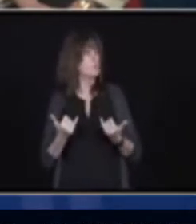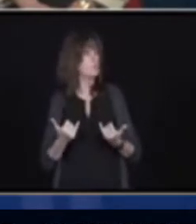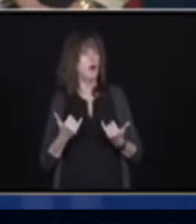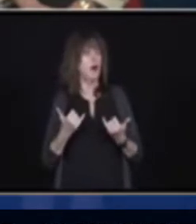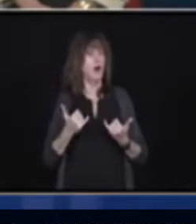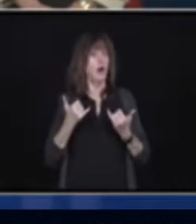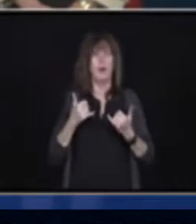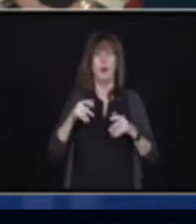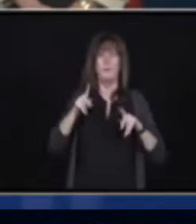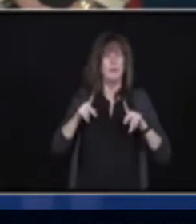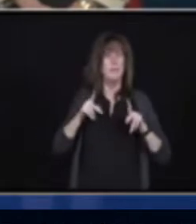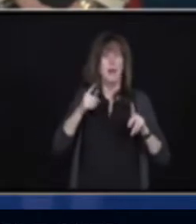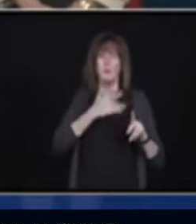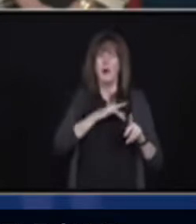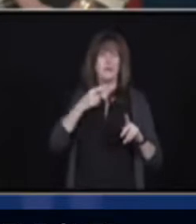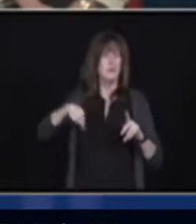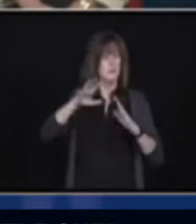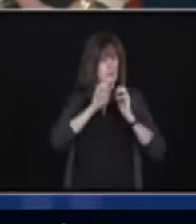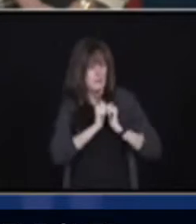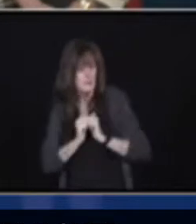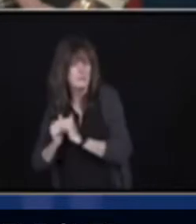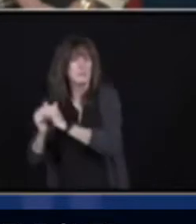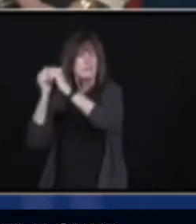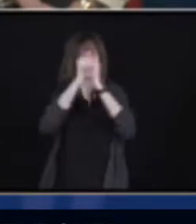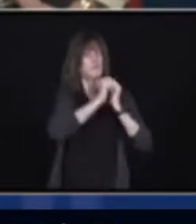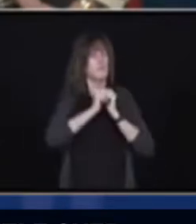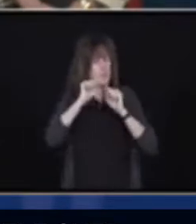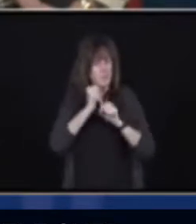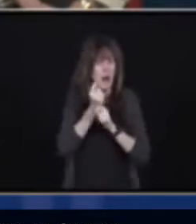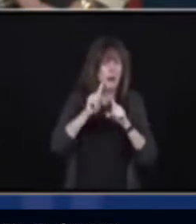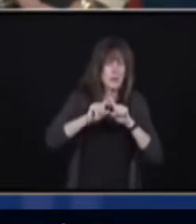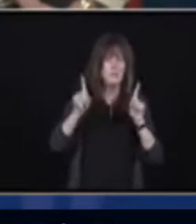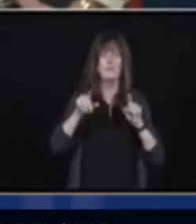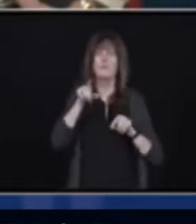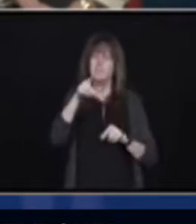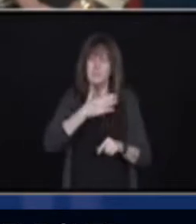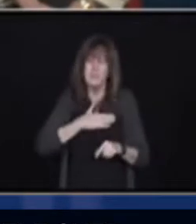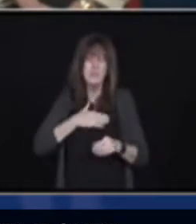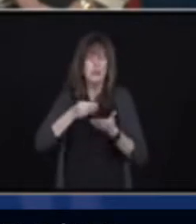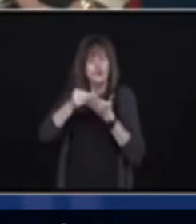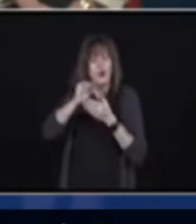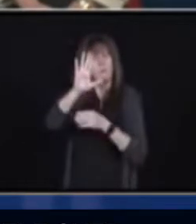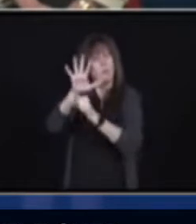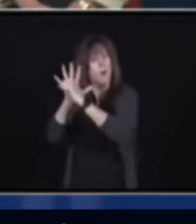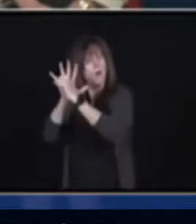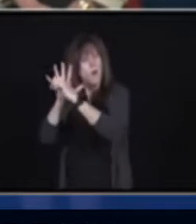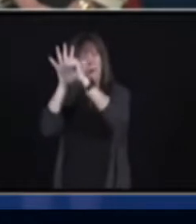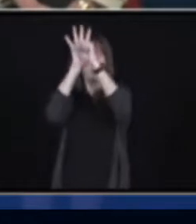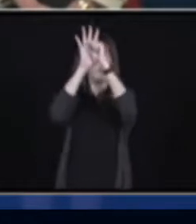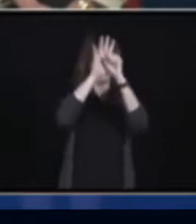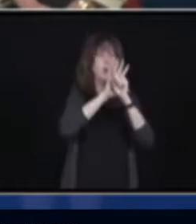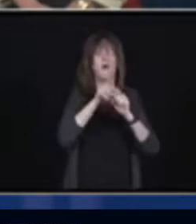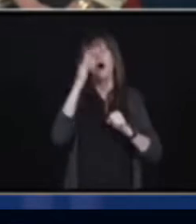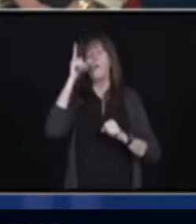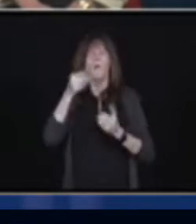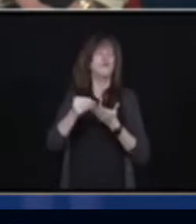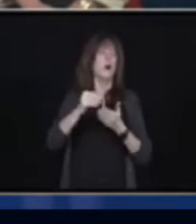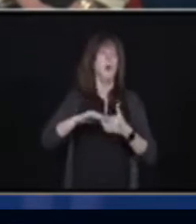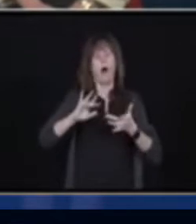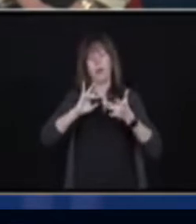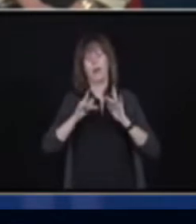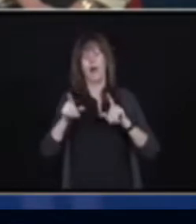Please shop local. If you're shopping online, I know it can be easy just to go with Amazon.